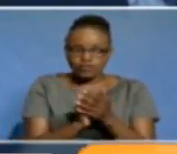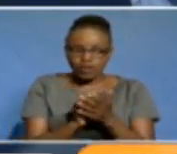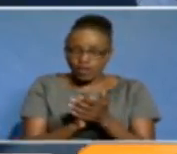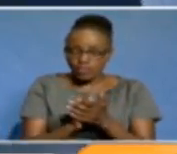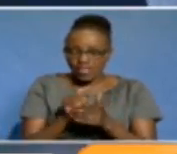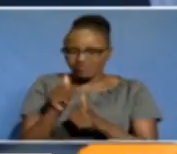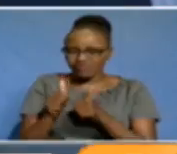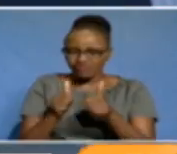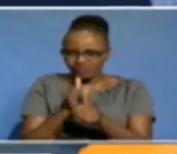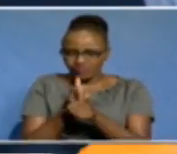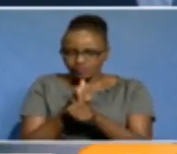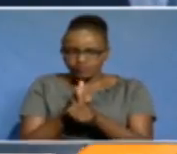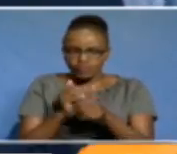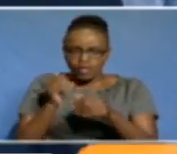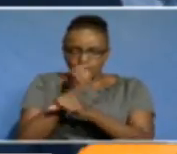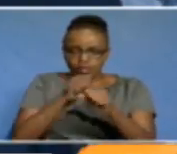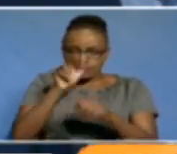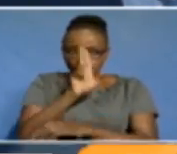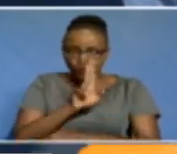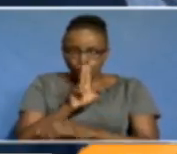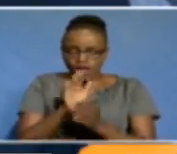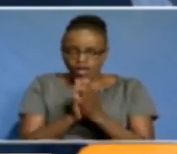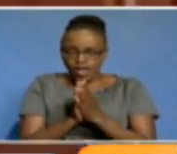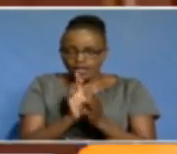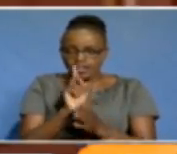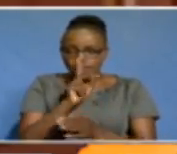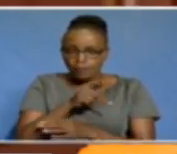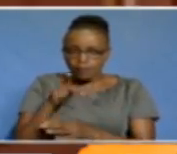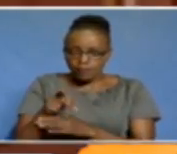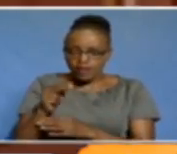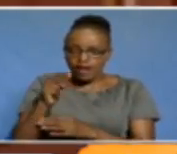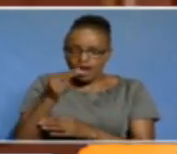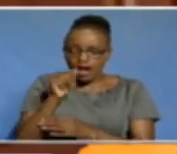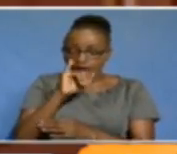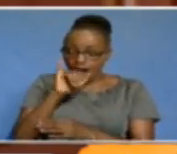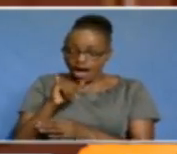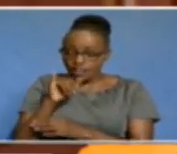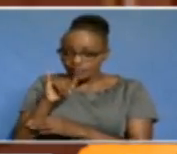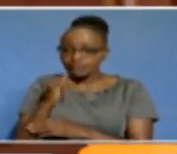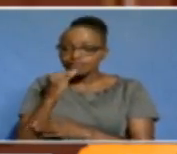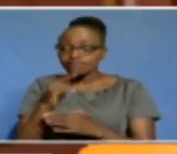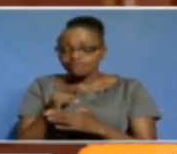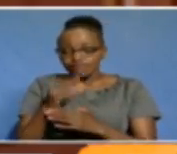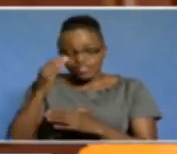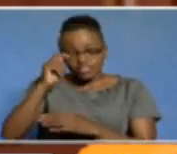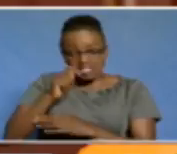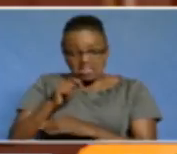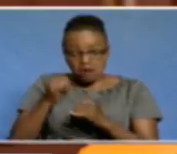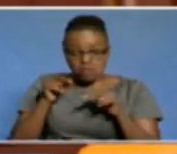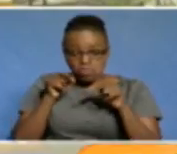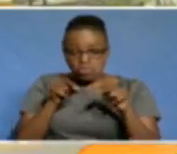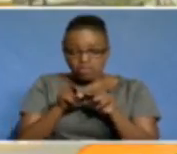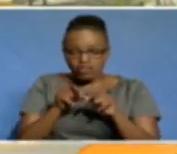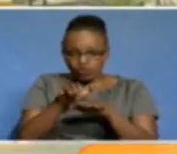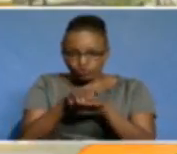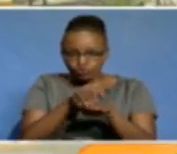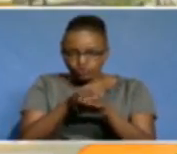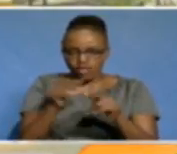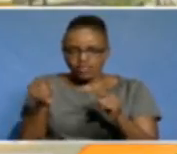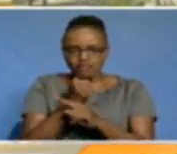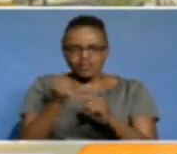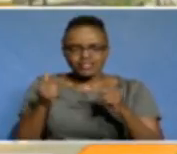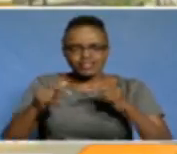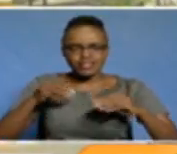backdrop of President Uhuru Kenyatta and DPP Noordin Haji putting the judiciary on the spot for allegedly slowing down the fight